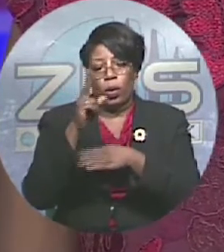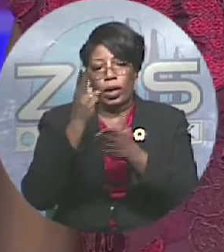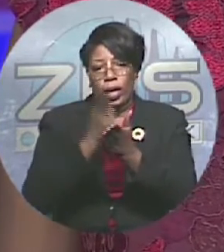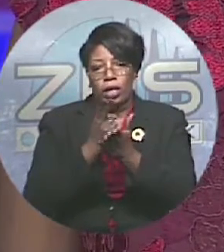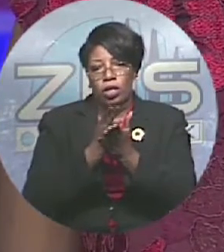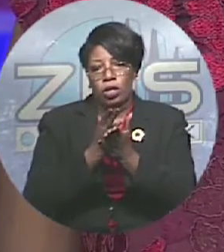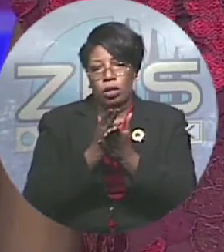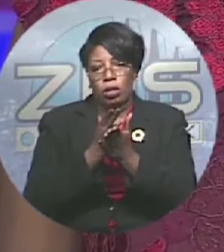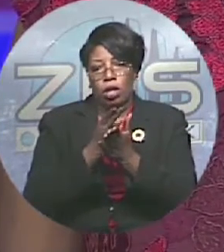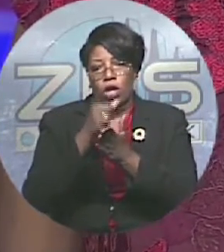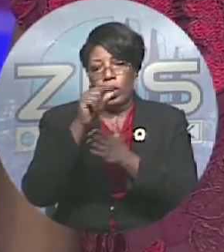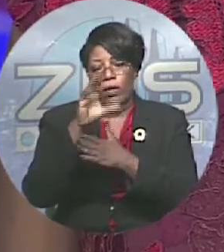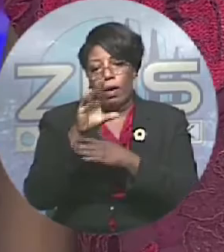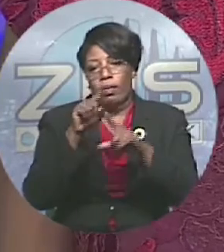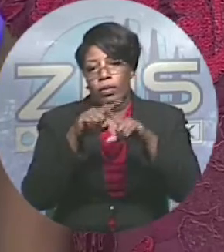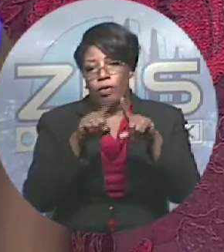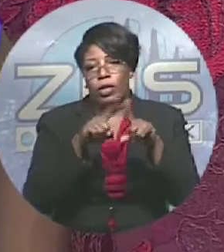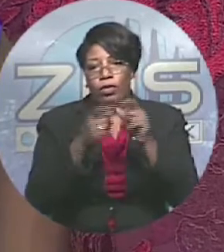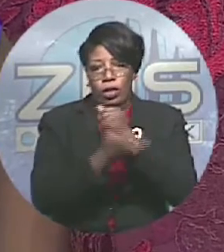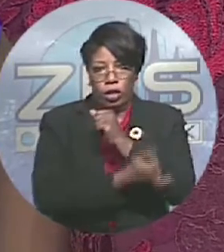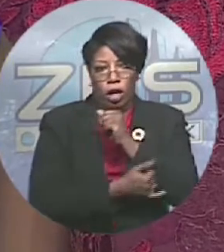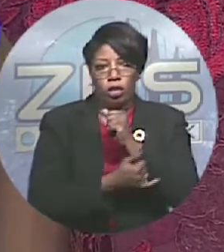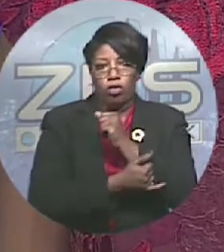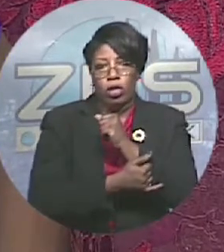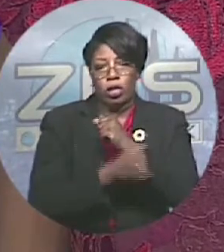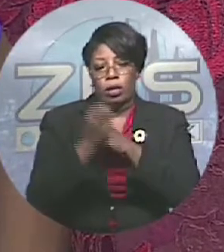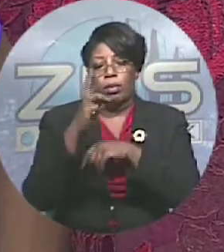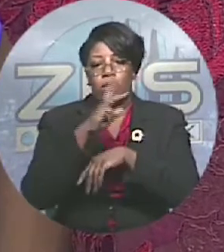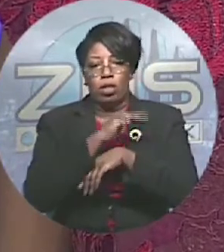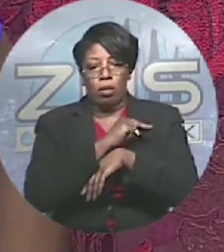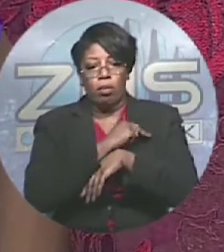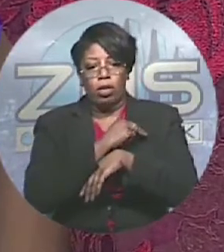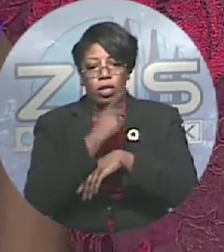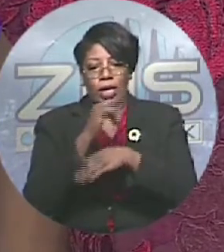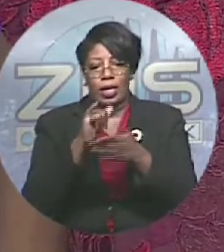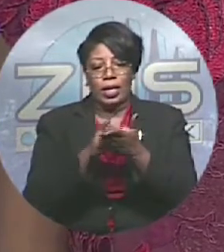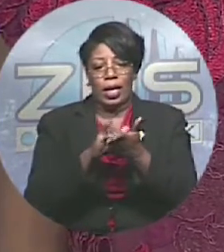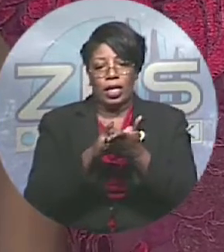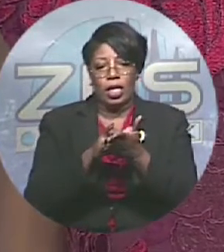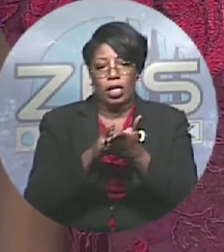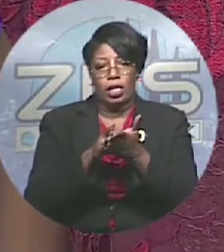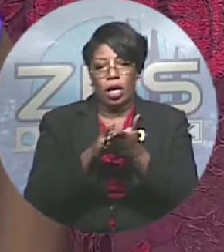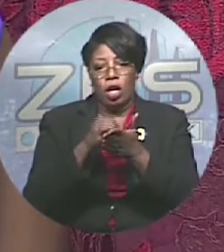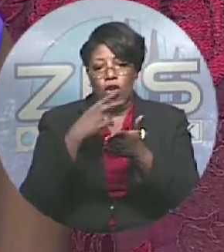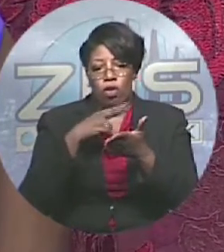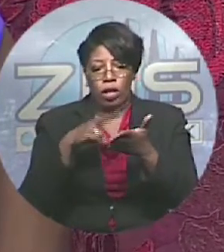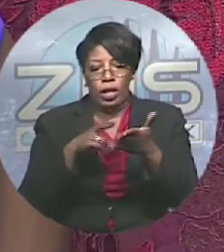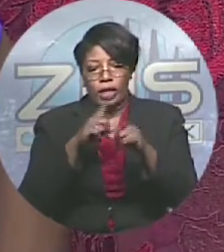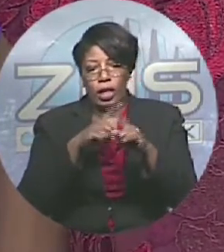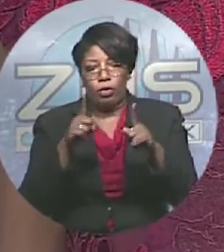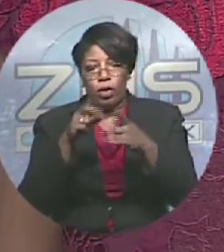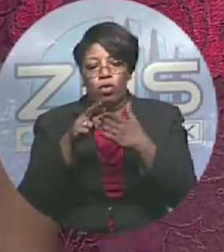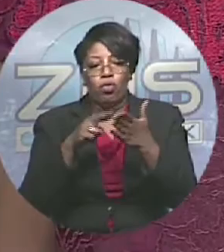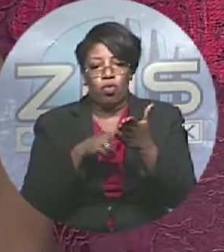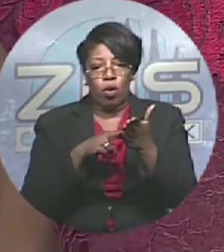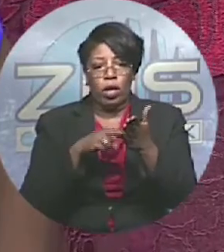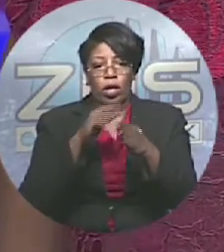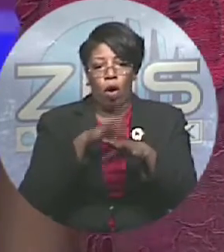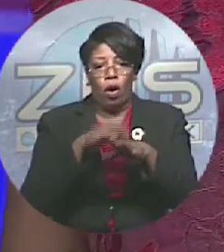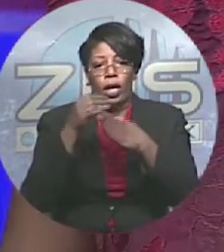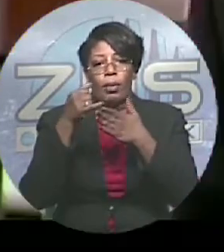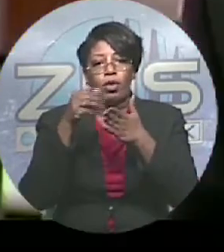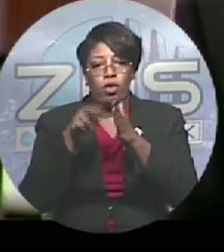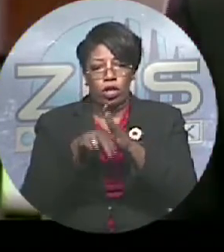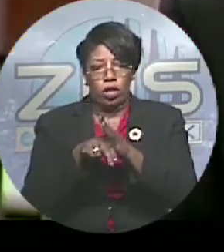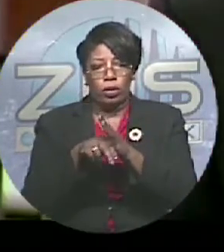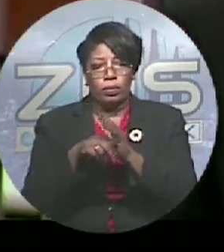and 25 from other countries. Mitchell said he is reviewing recent rulings by the courts as it relates to immigration.